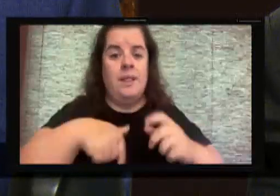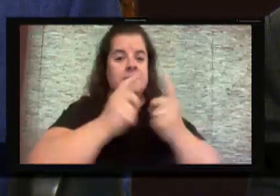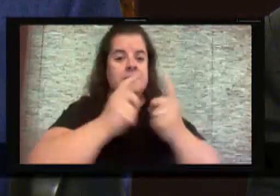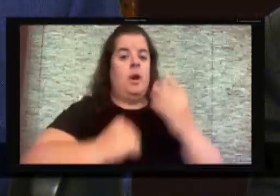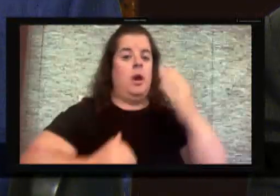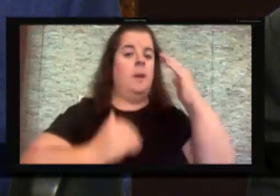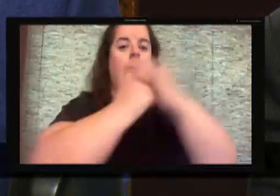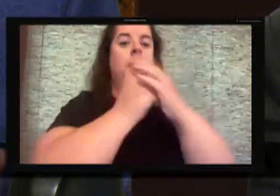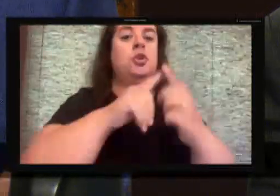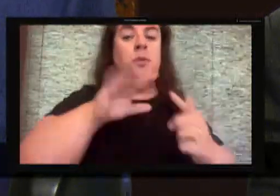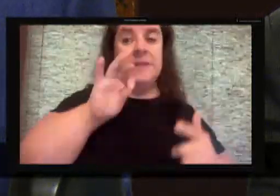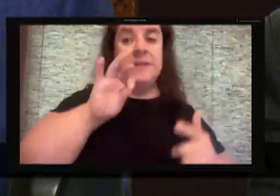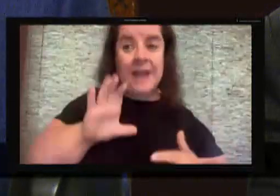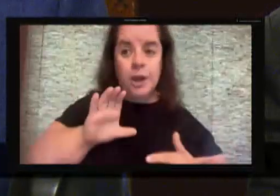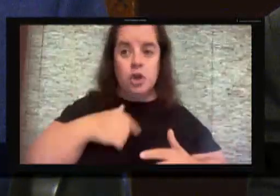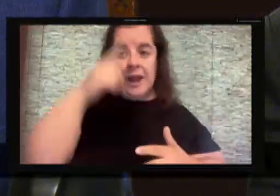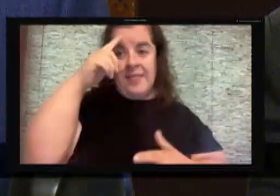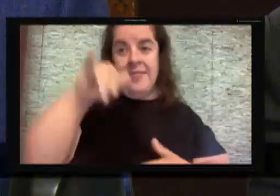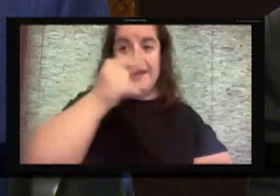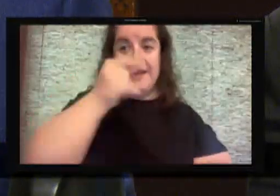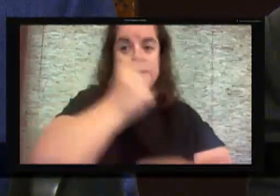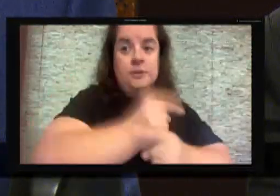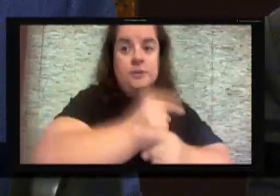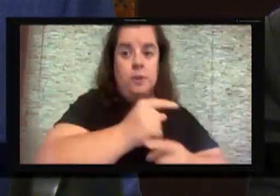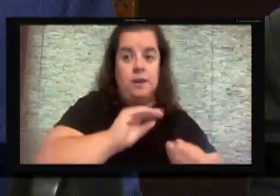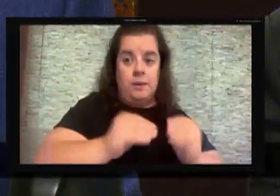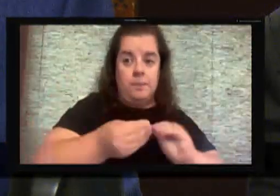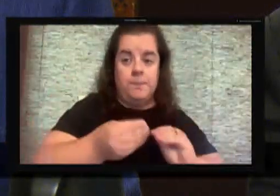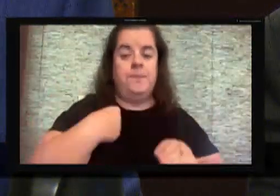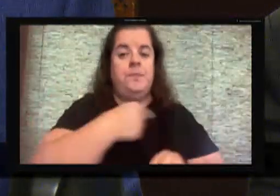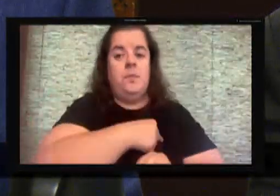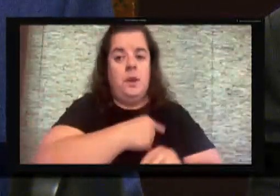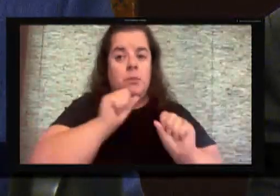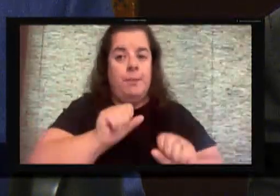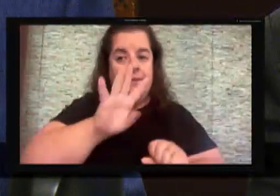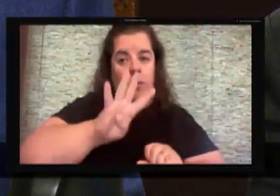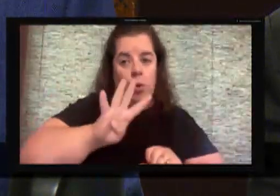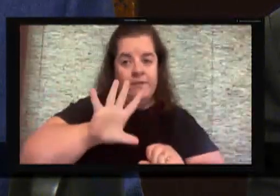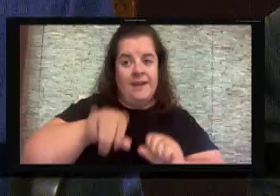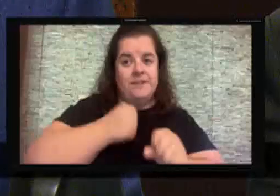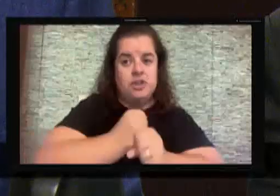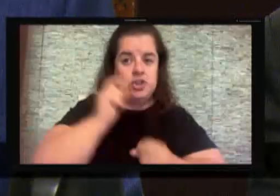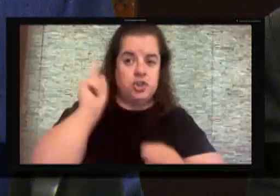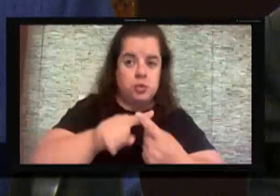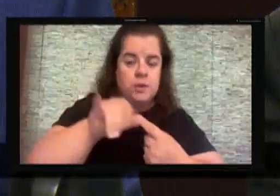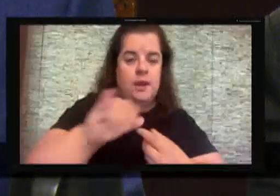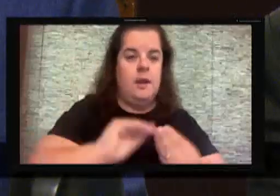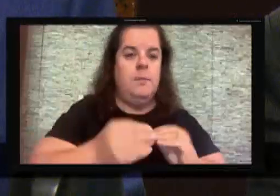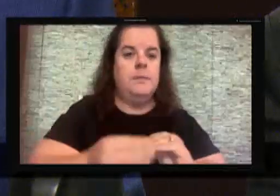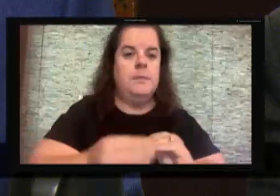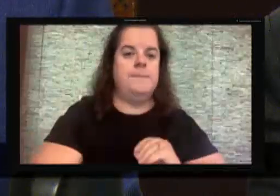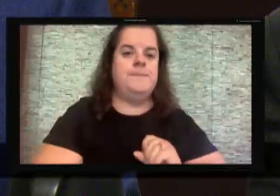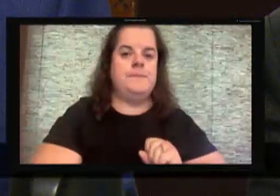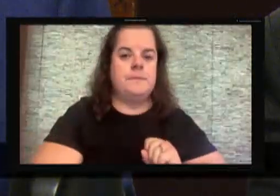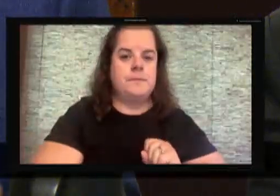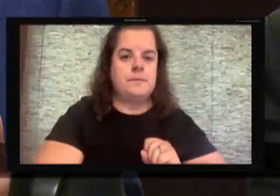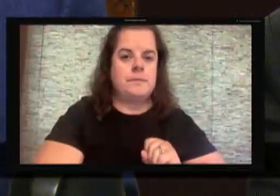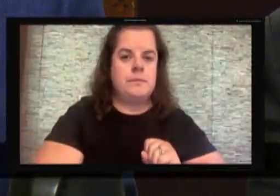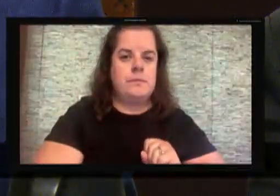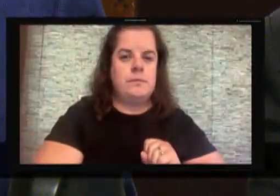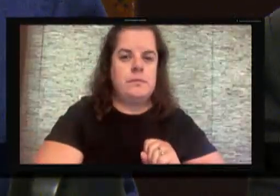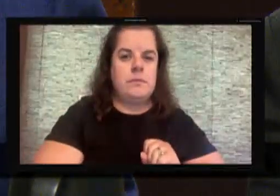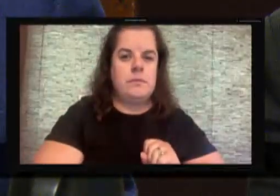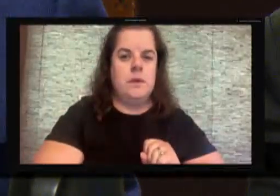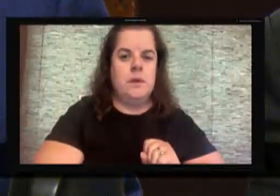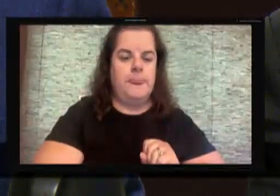is the right number. We're probably 4 or 5 years away from that, I think, to make sure we retain the ones we have and